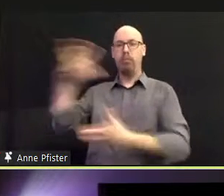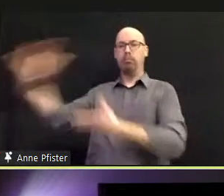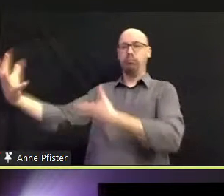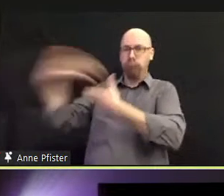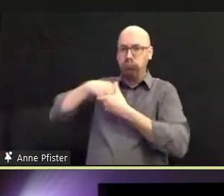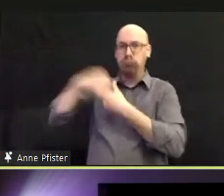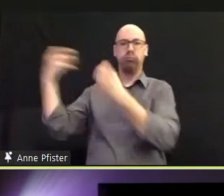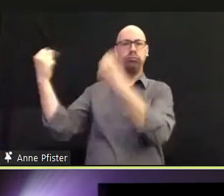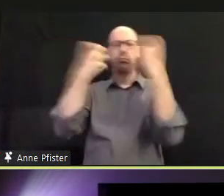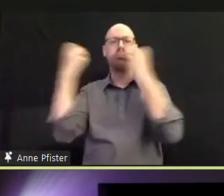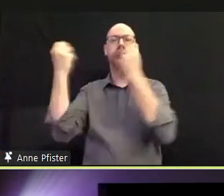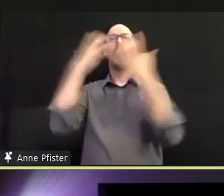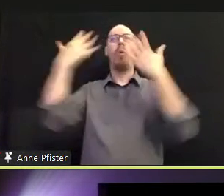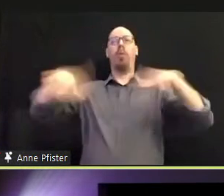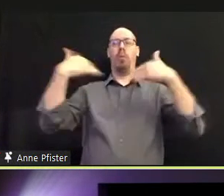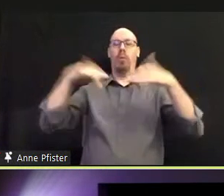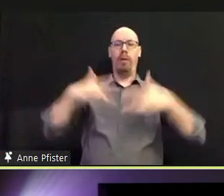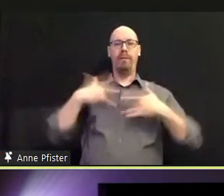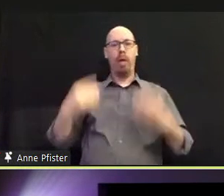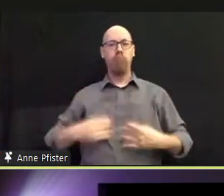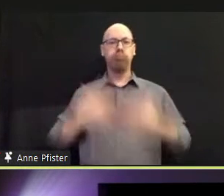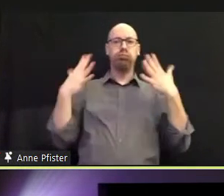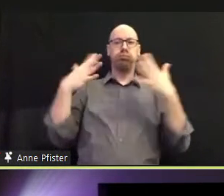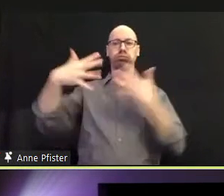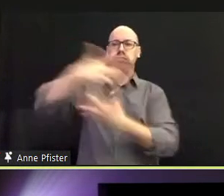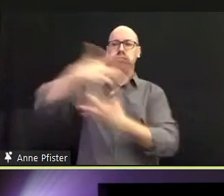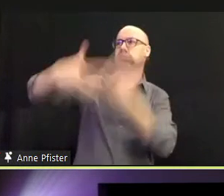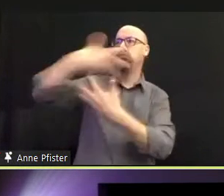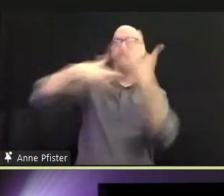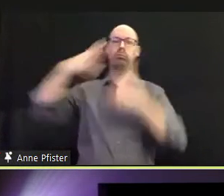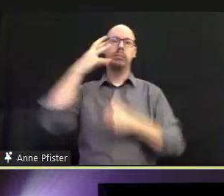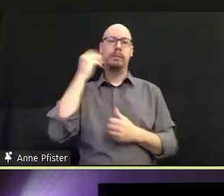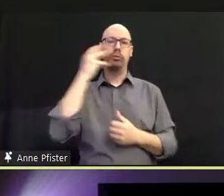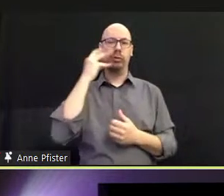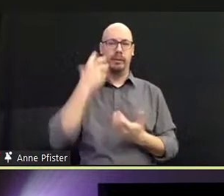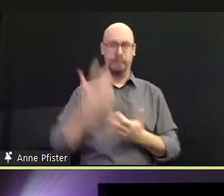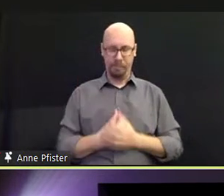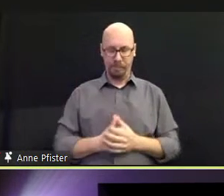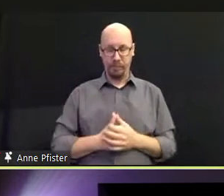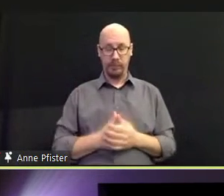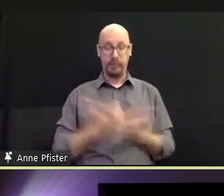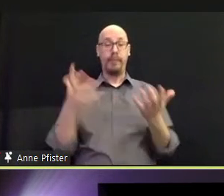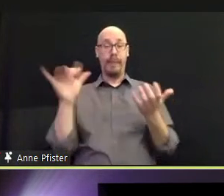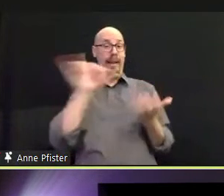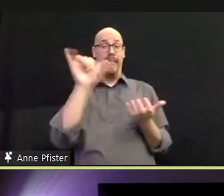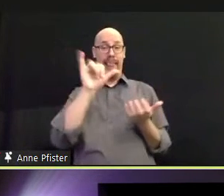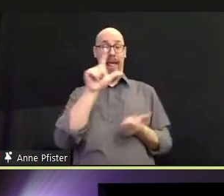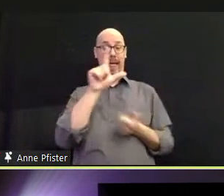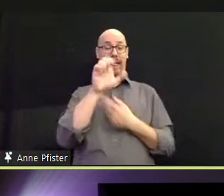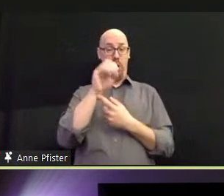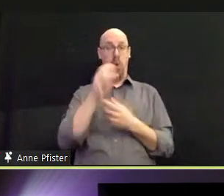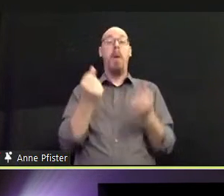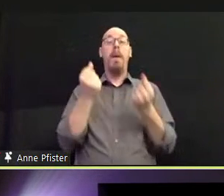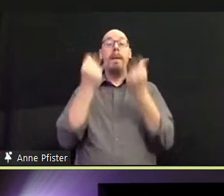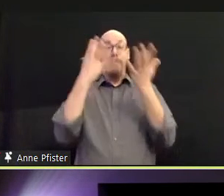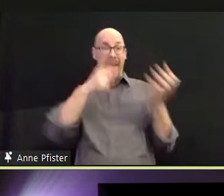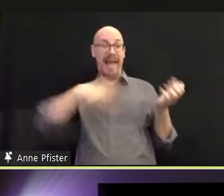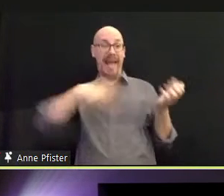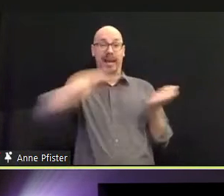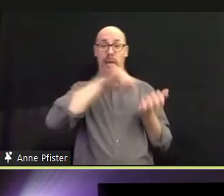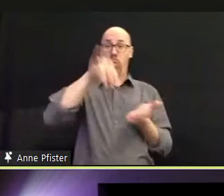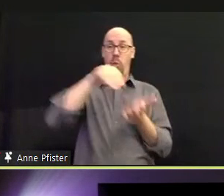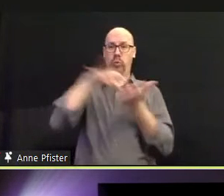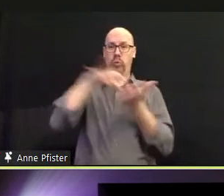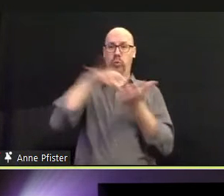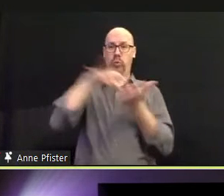and enlightening socialization experience. Like Leo, many of my participants navigated